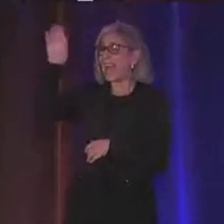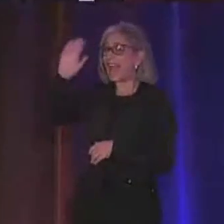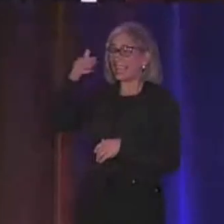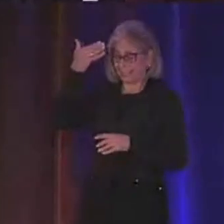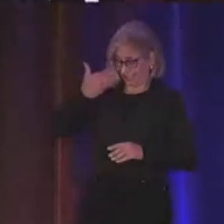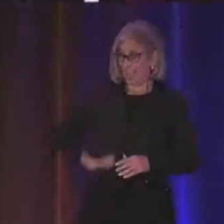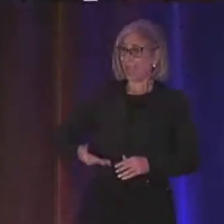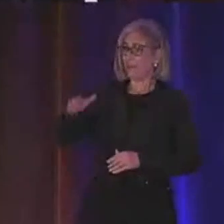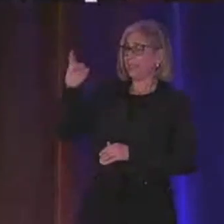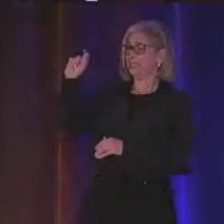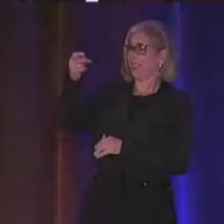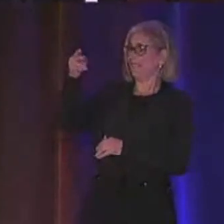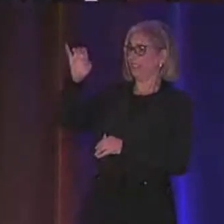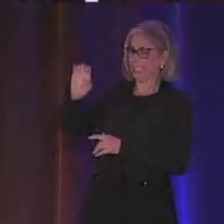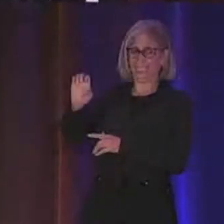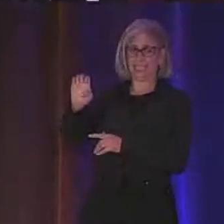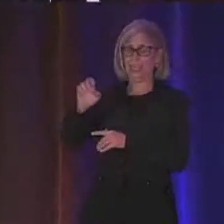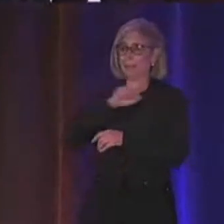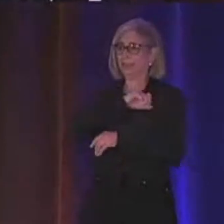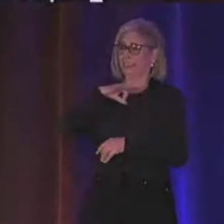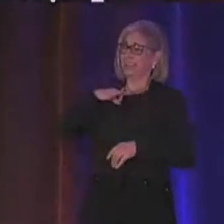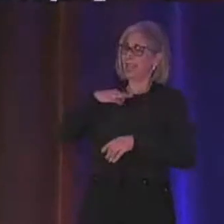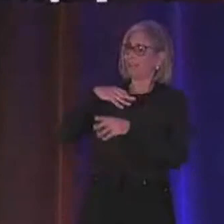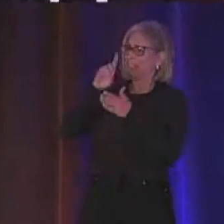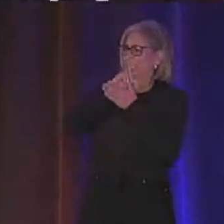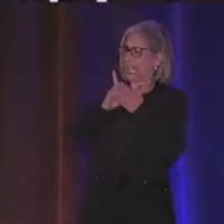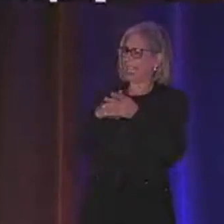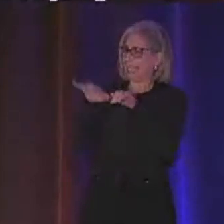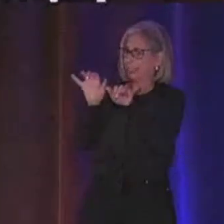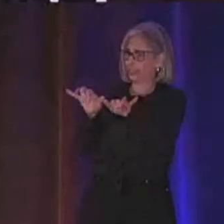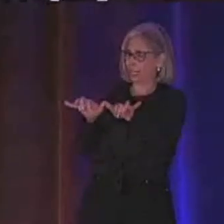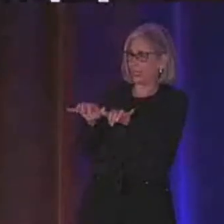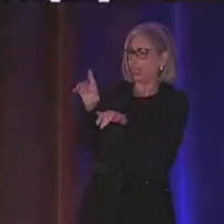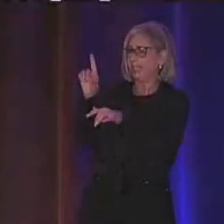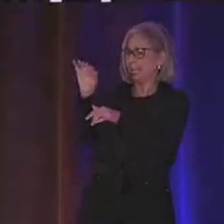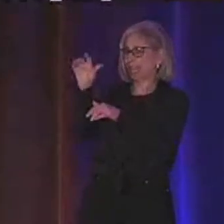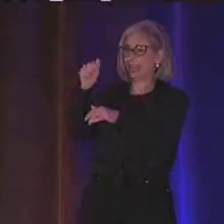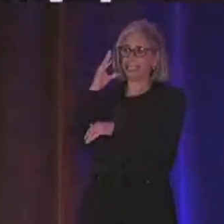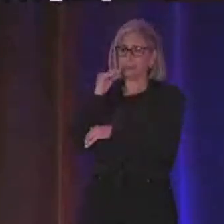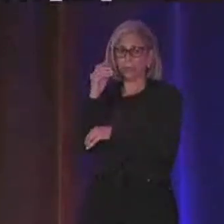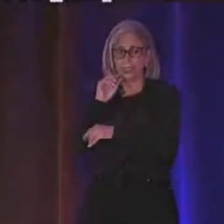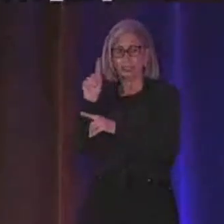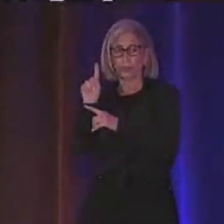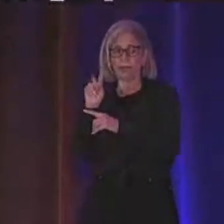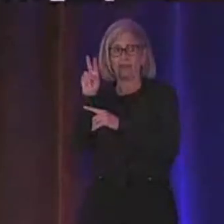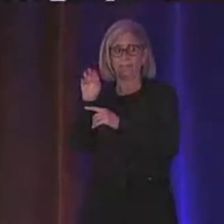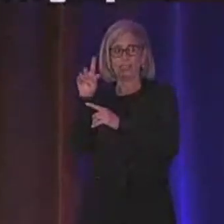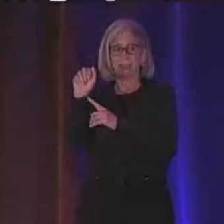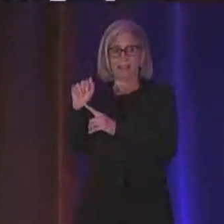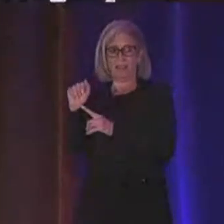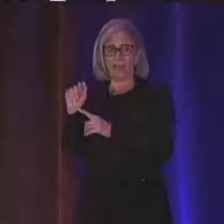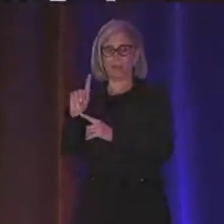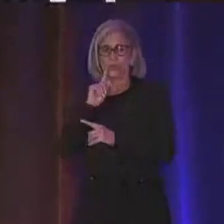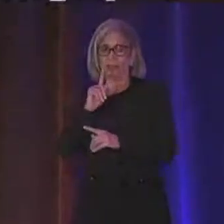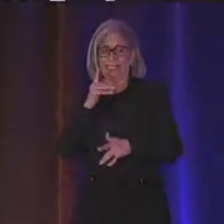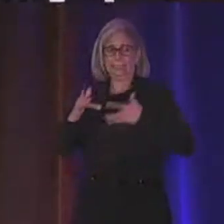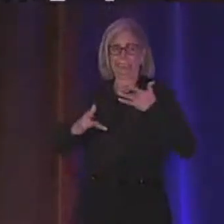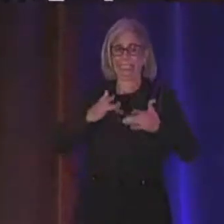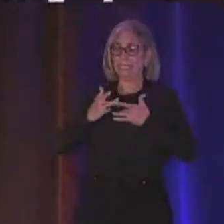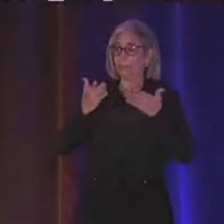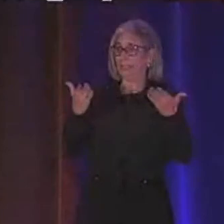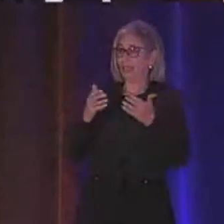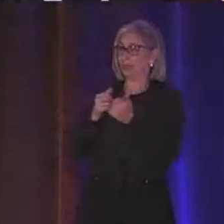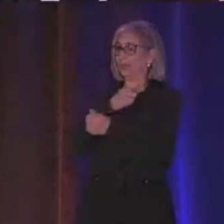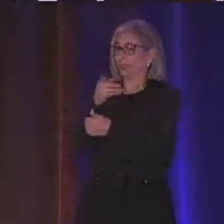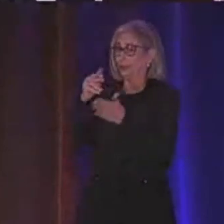I'm Stephanie. I'm a staff design engineer on the data experience team at Visa. And today I'm super excited to share with you all